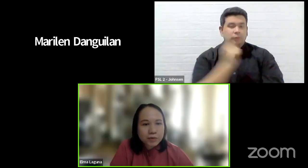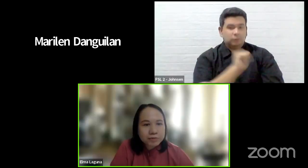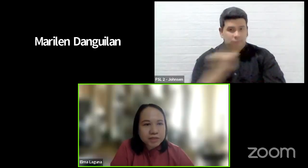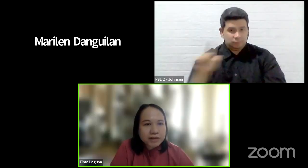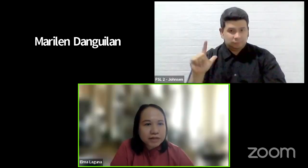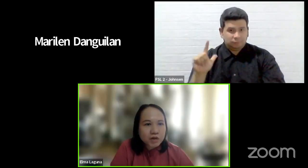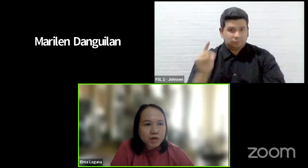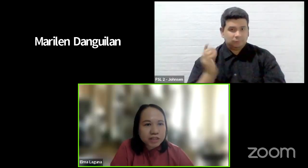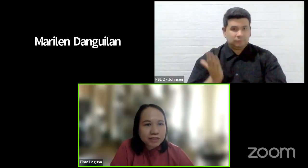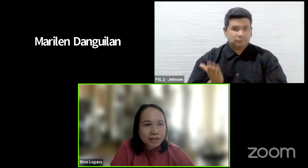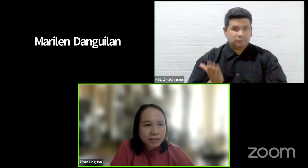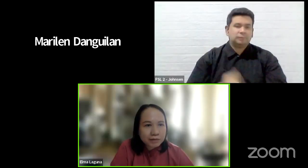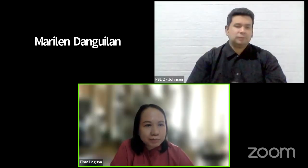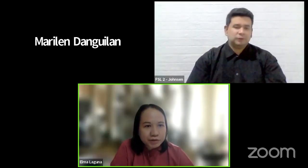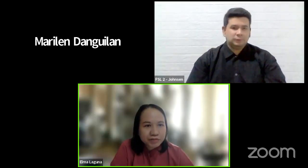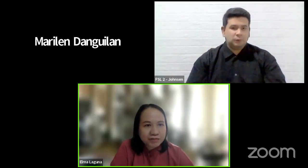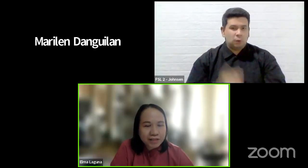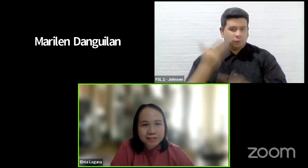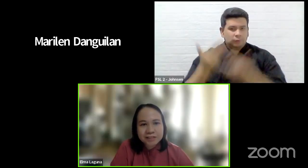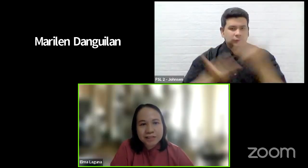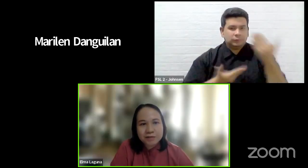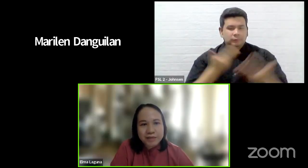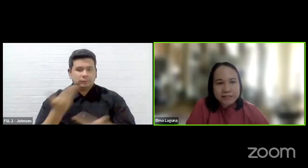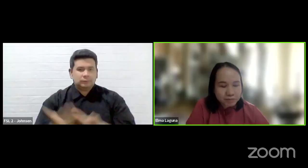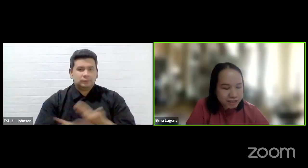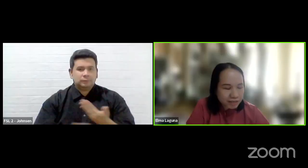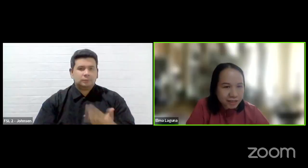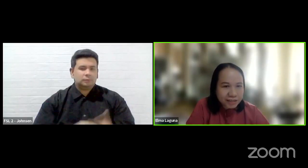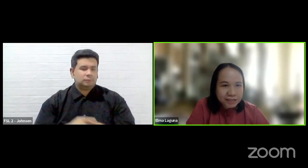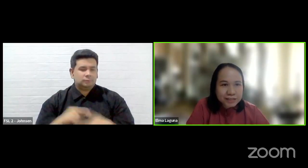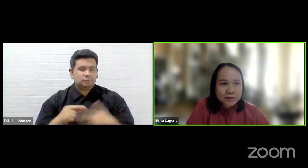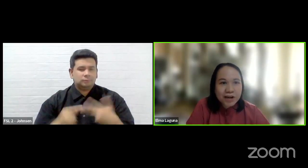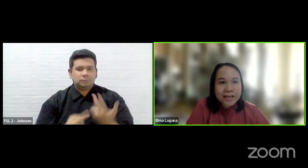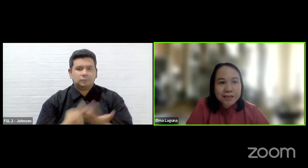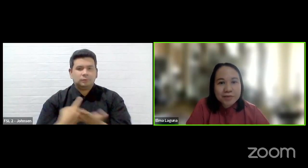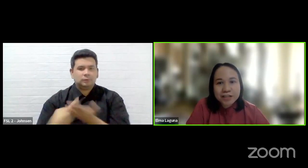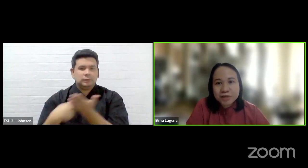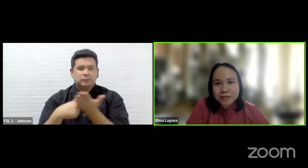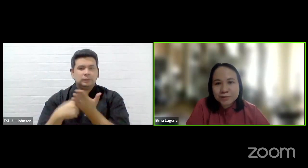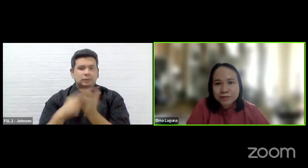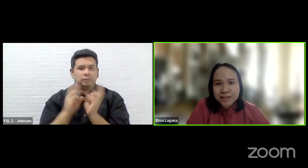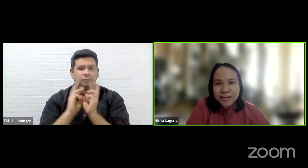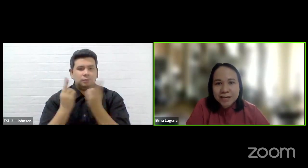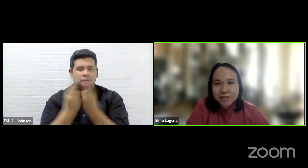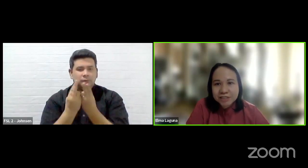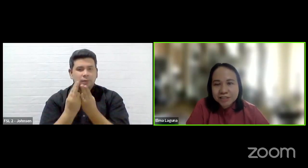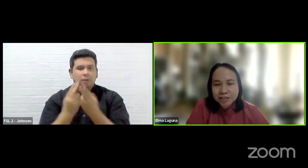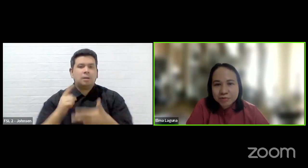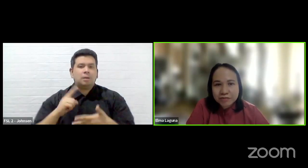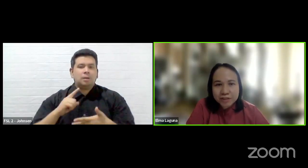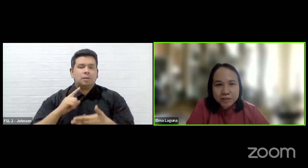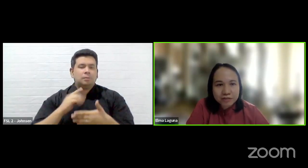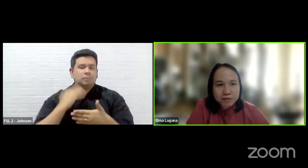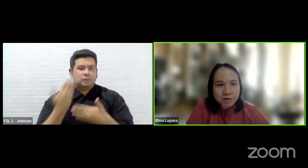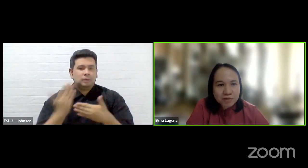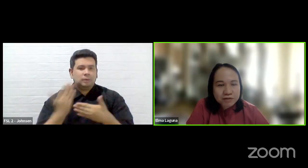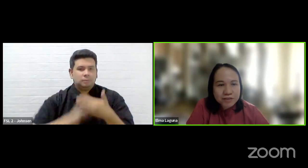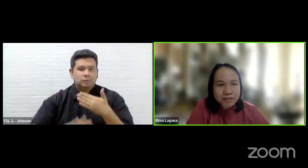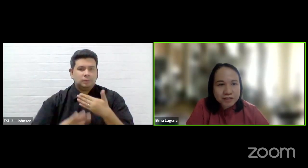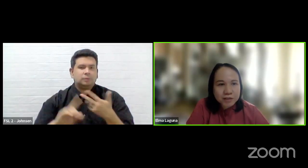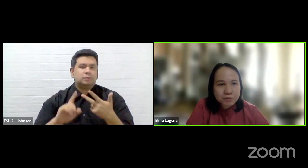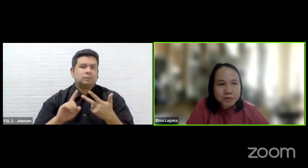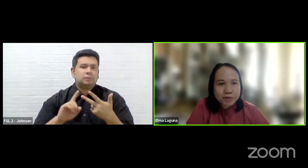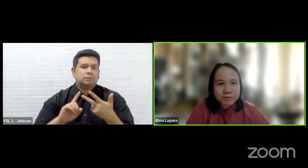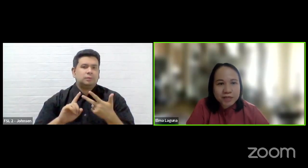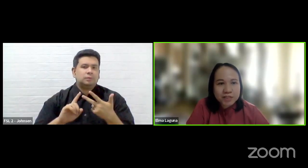this webinar on birth, deaths, and the pandemic. So I am Elma Laguna. I'm Assistant Professor of